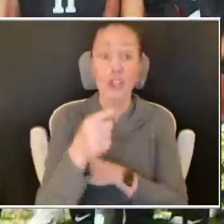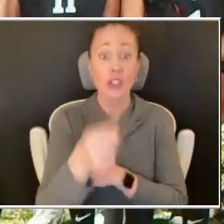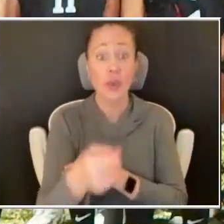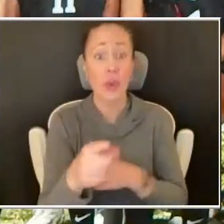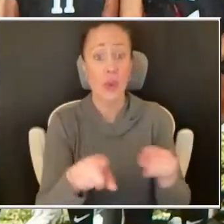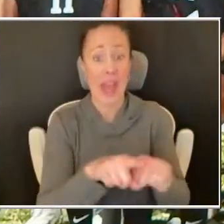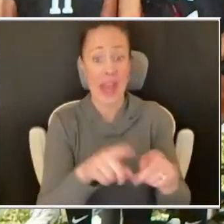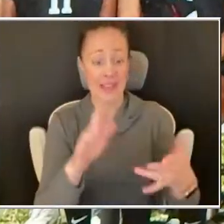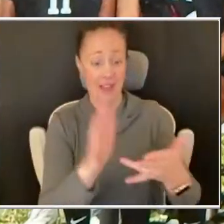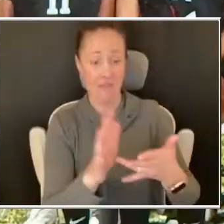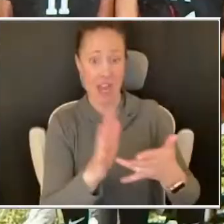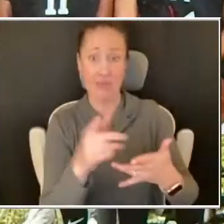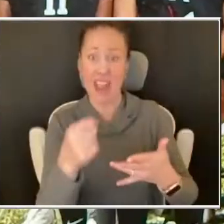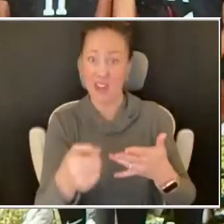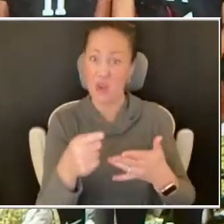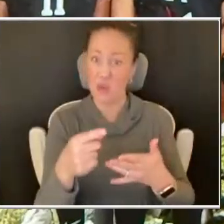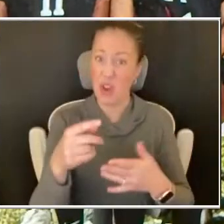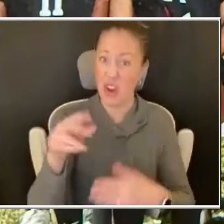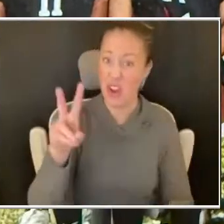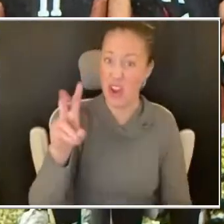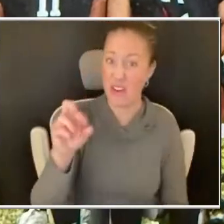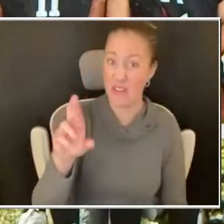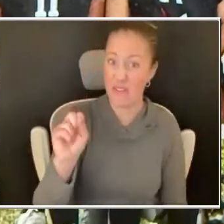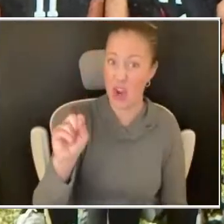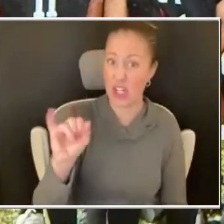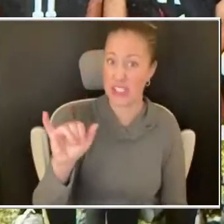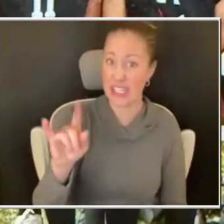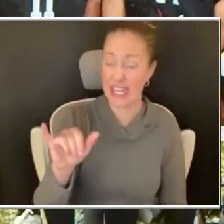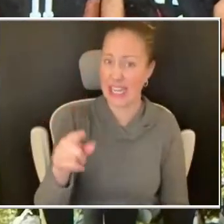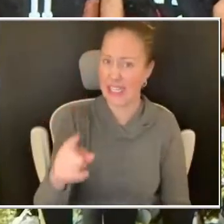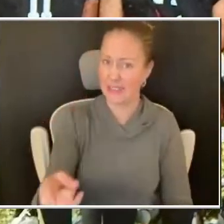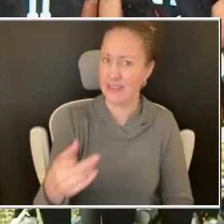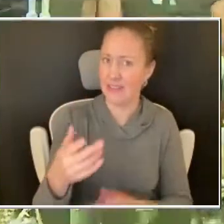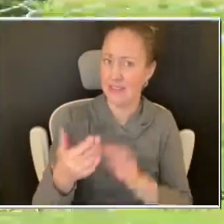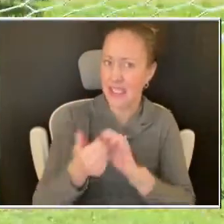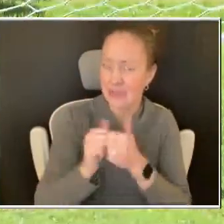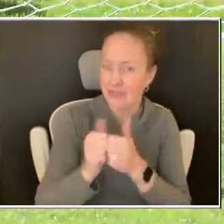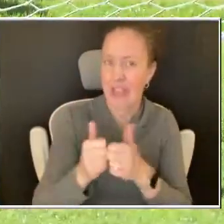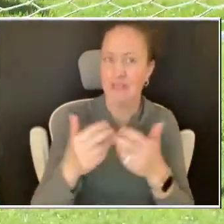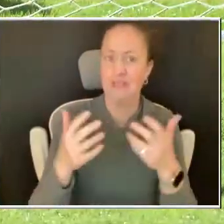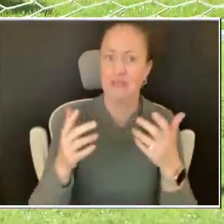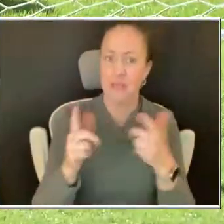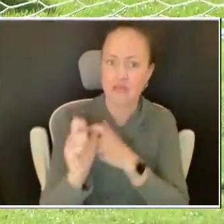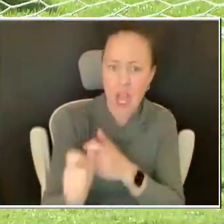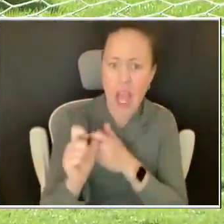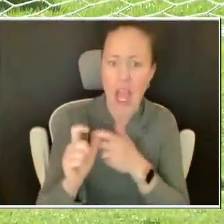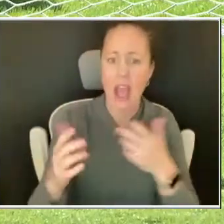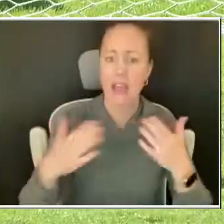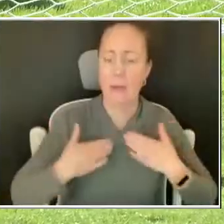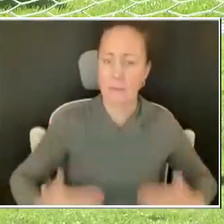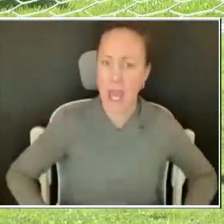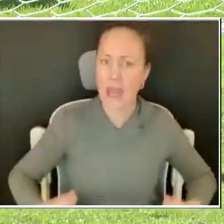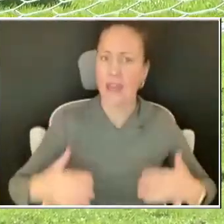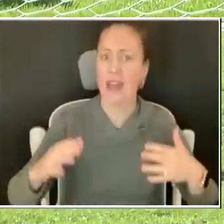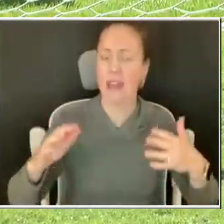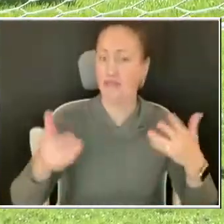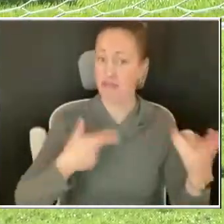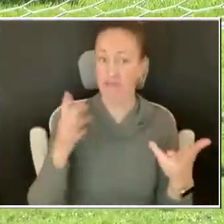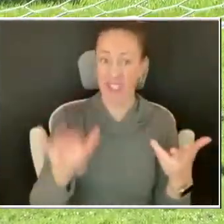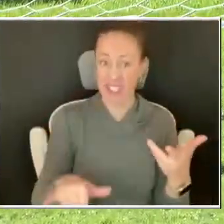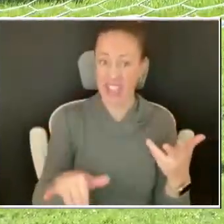like a really big deal. What was the conditioning like? How much more intense was the conditioning for your body? Because you're much younger. Yeah, for